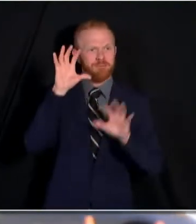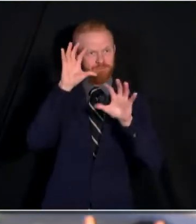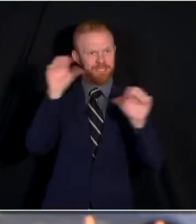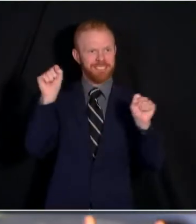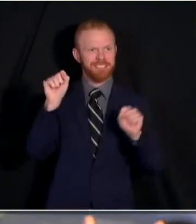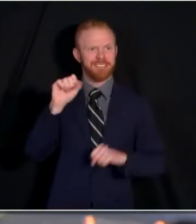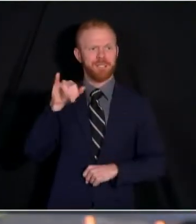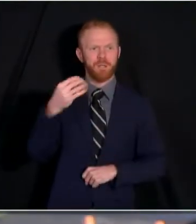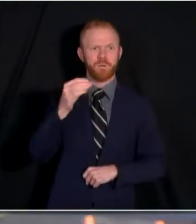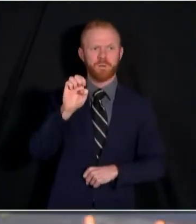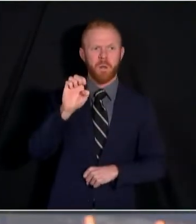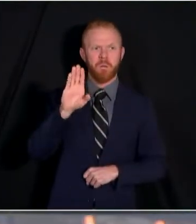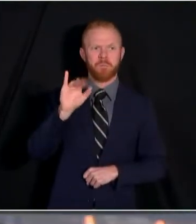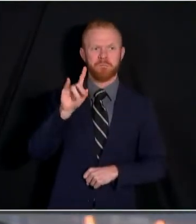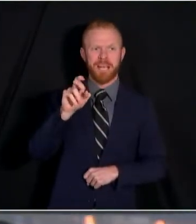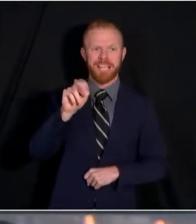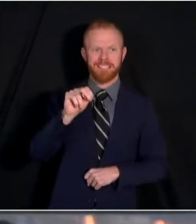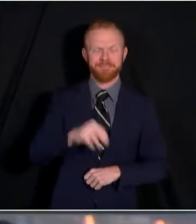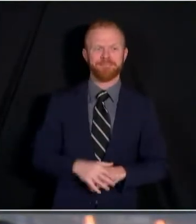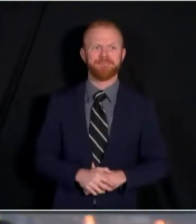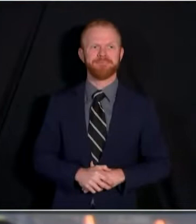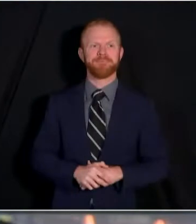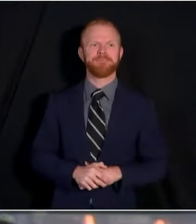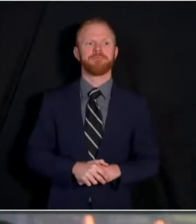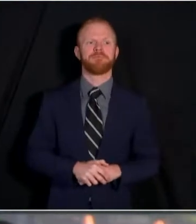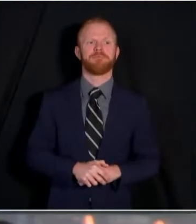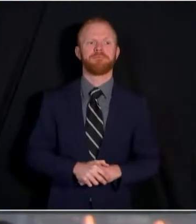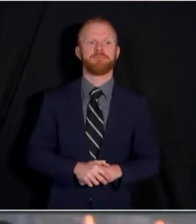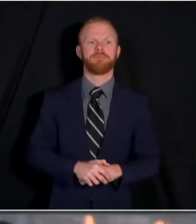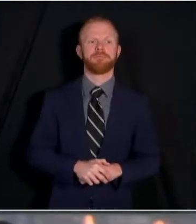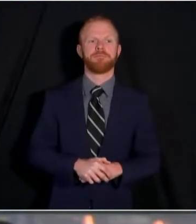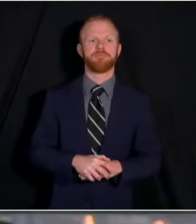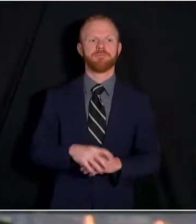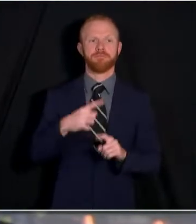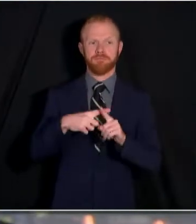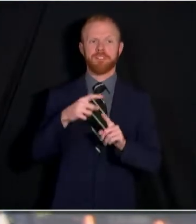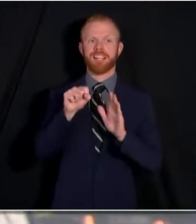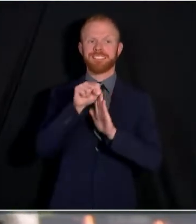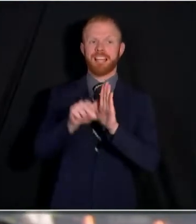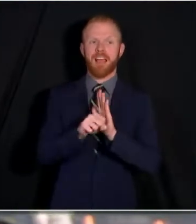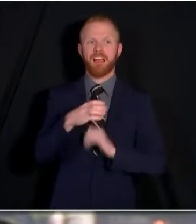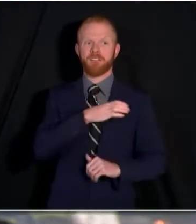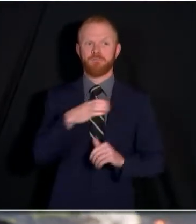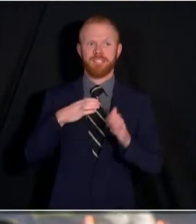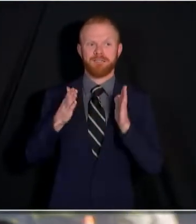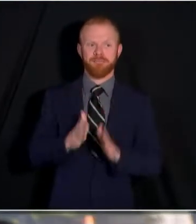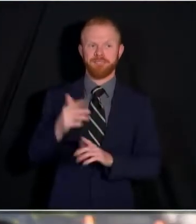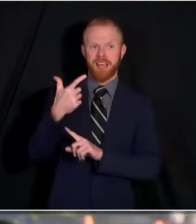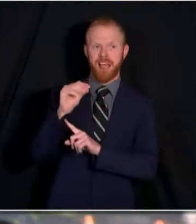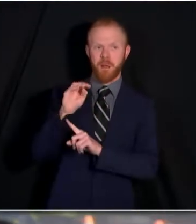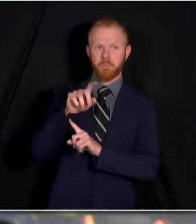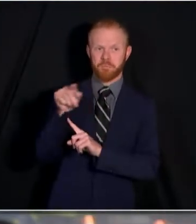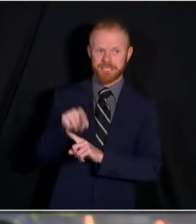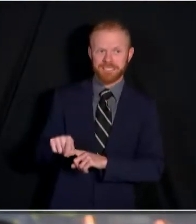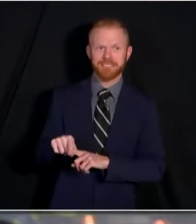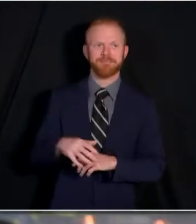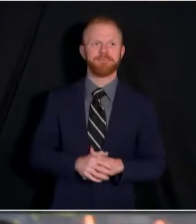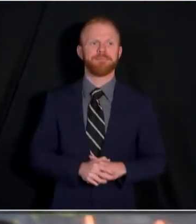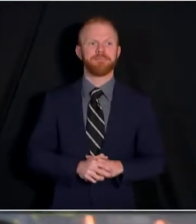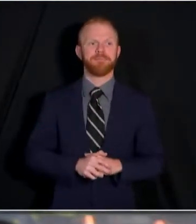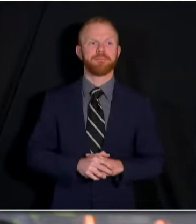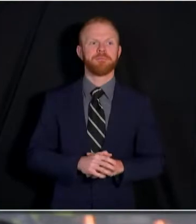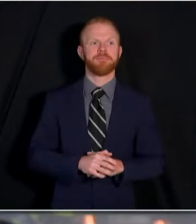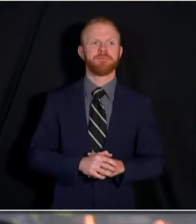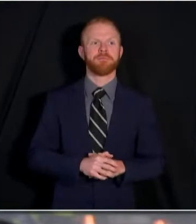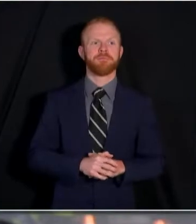our Secretary of Health and Human Services, as well as Congresswoman Mayor Eric Garcetti, Hilda Solis, our Supervisor, Assemblywoman Wendy